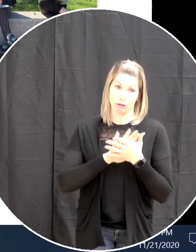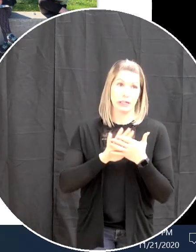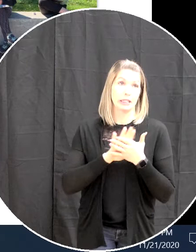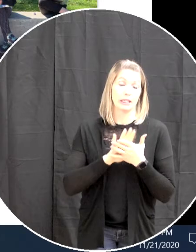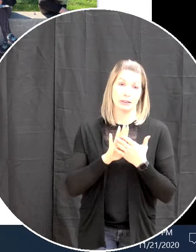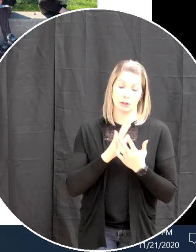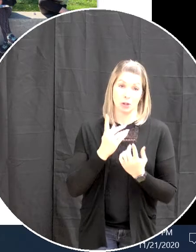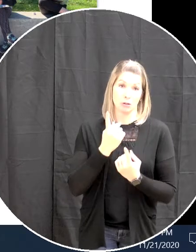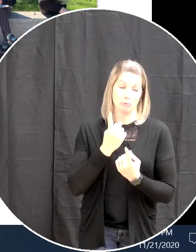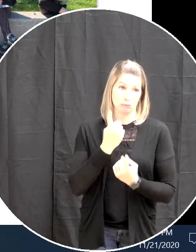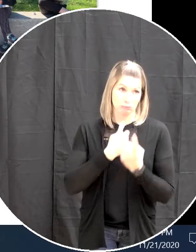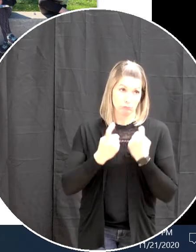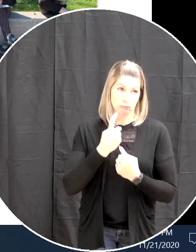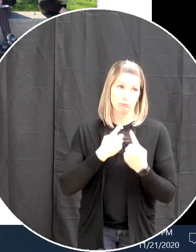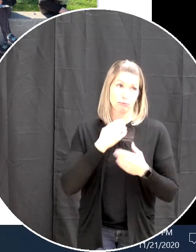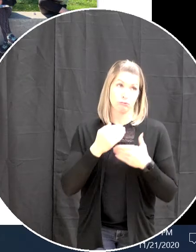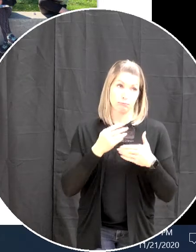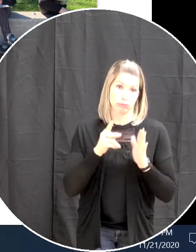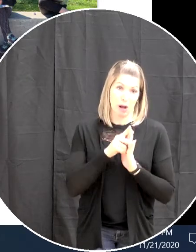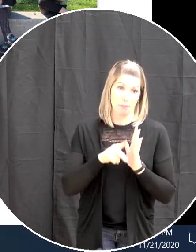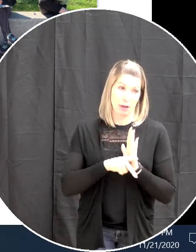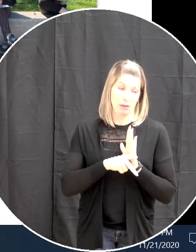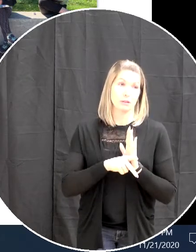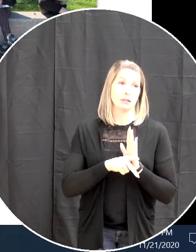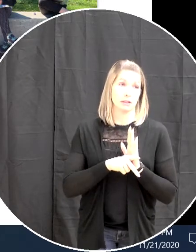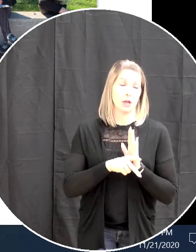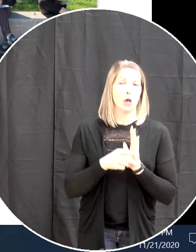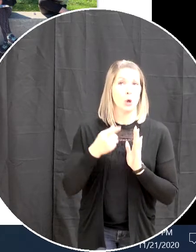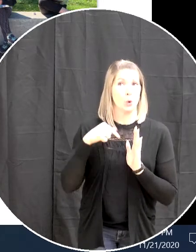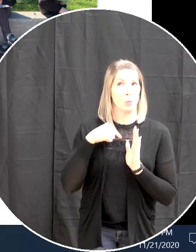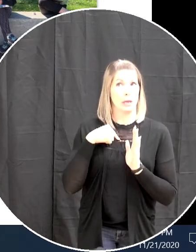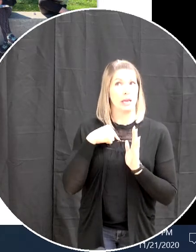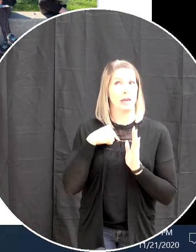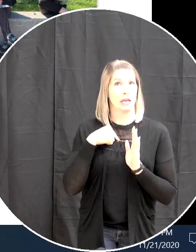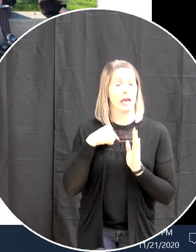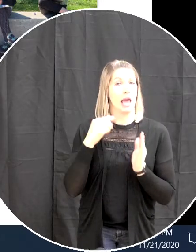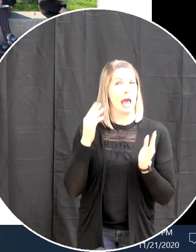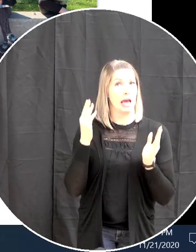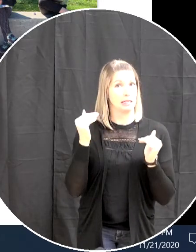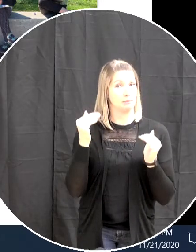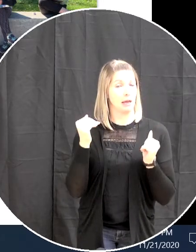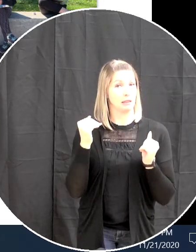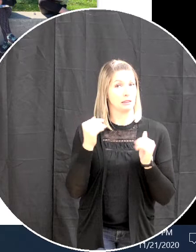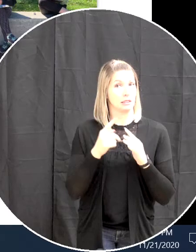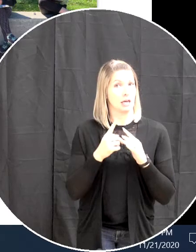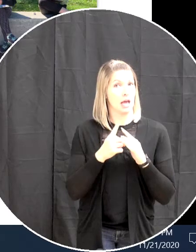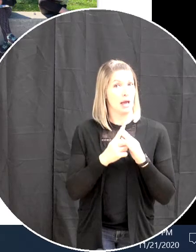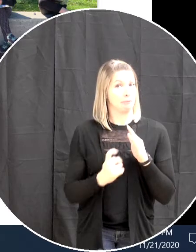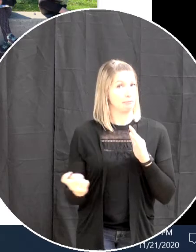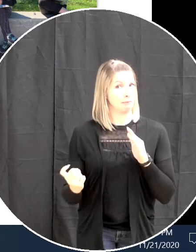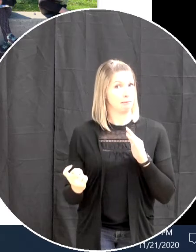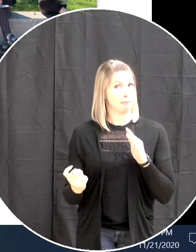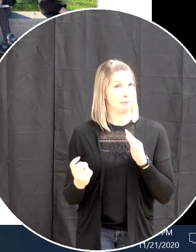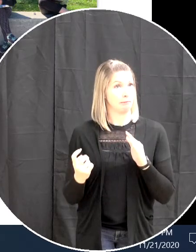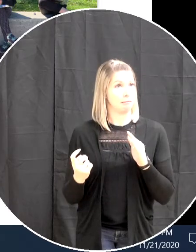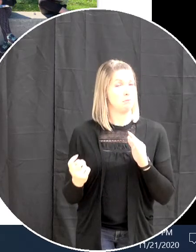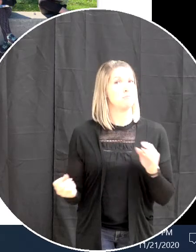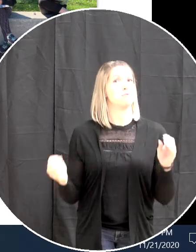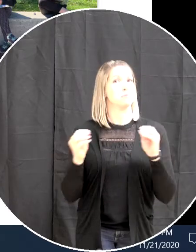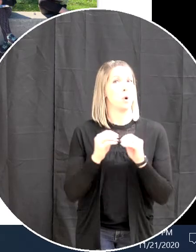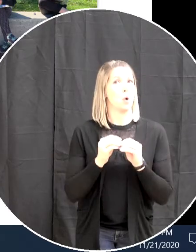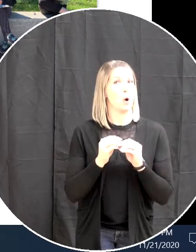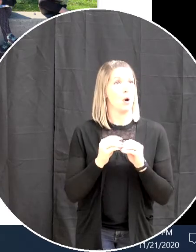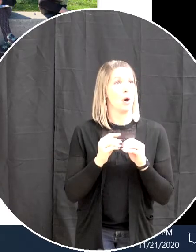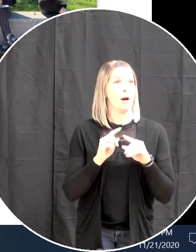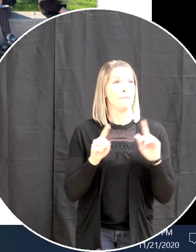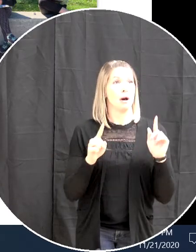screening protocol, so we were expecting a rise in the absenteeism rate. However, the rise is not